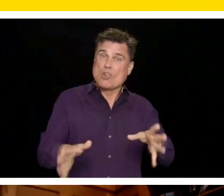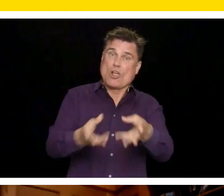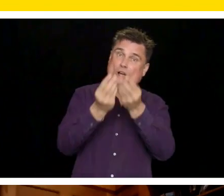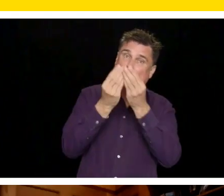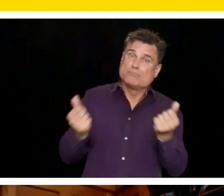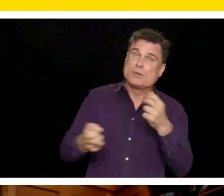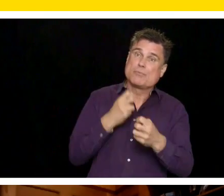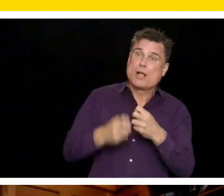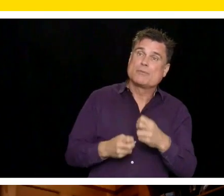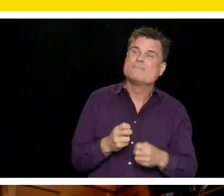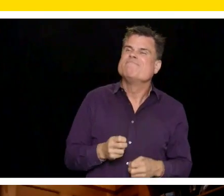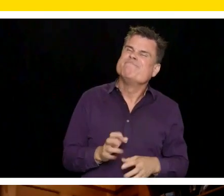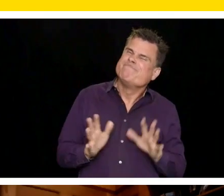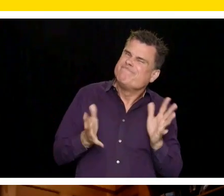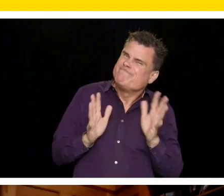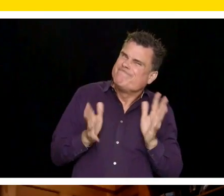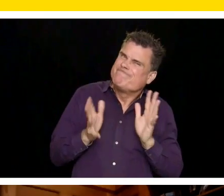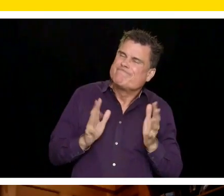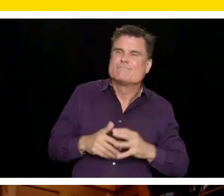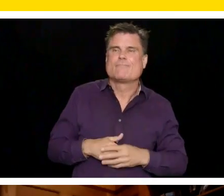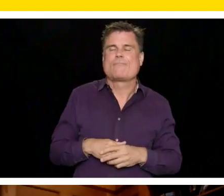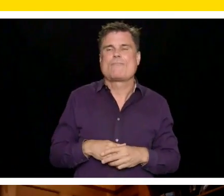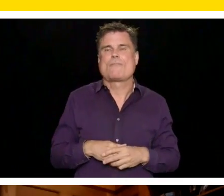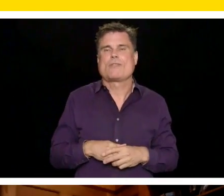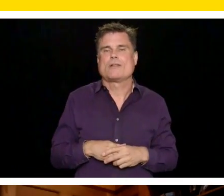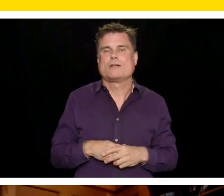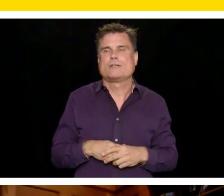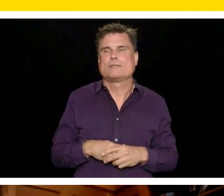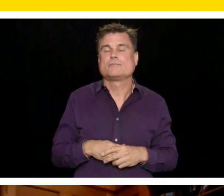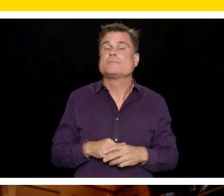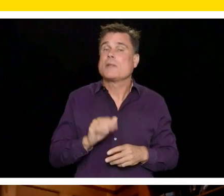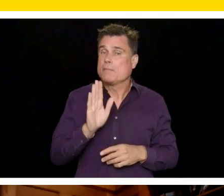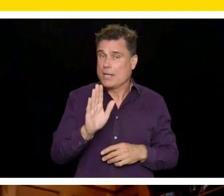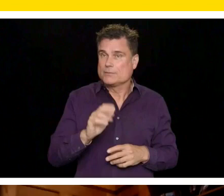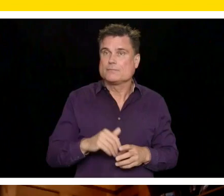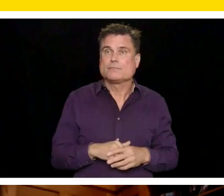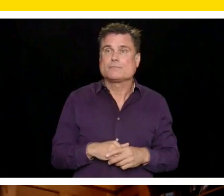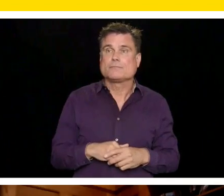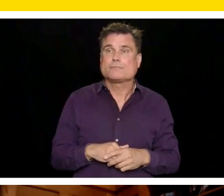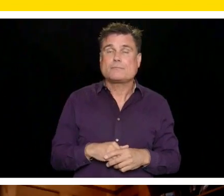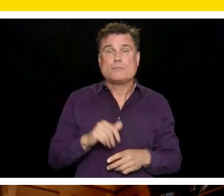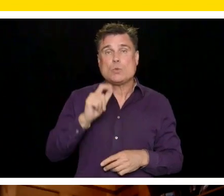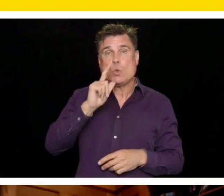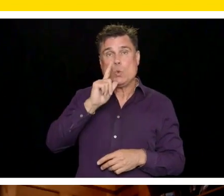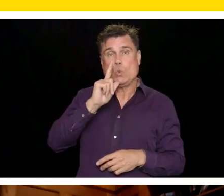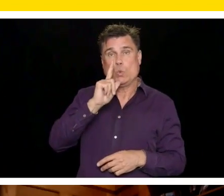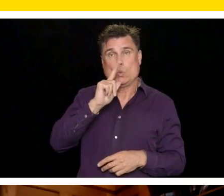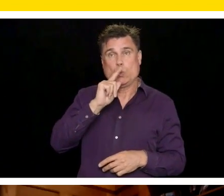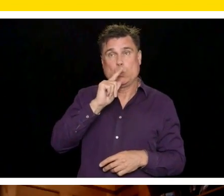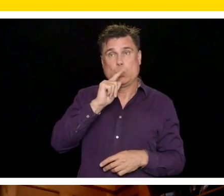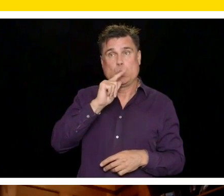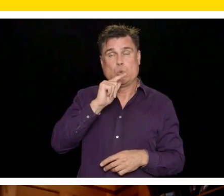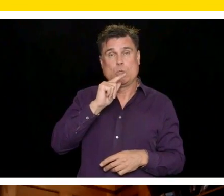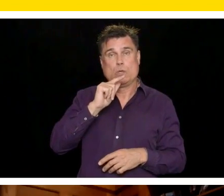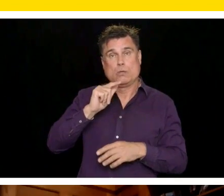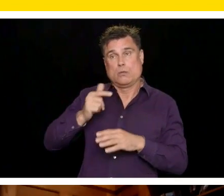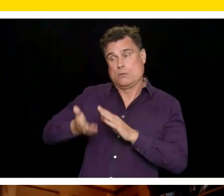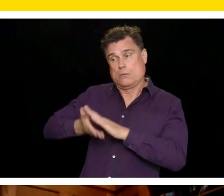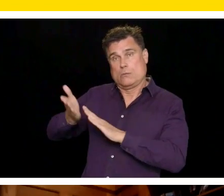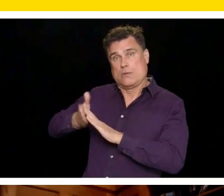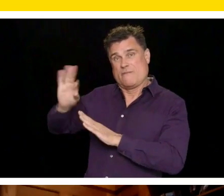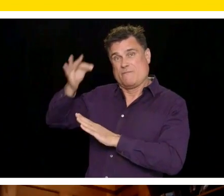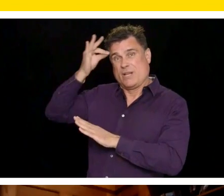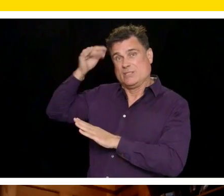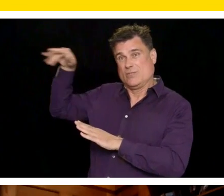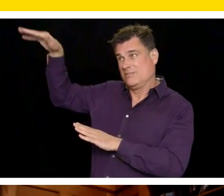they need review this particular program, take a better look at it in terms of how we can make sure that we're getting people the